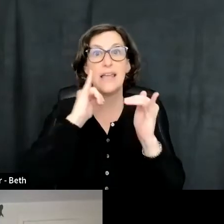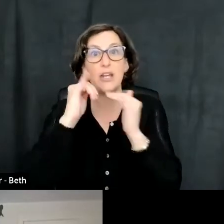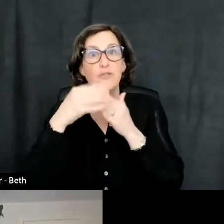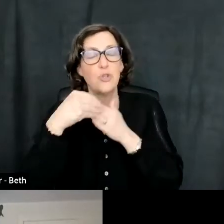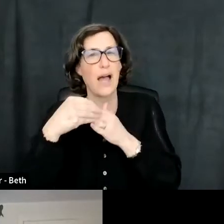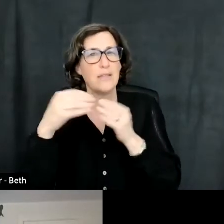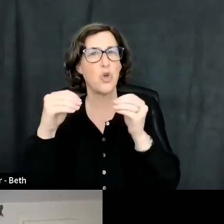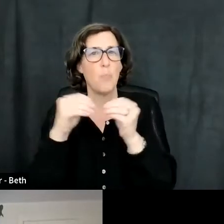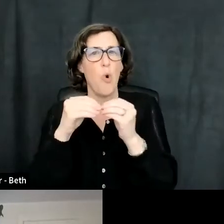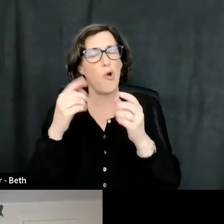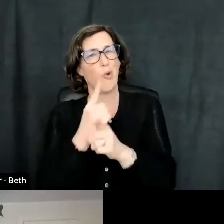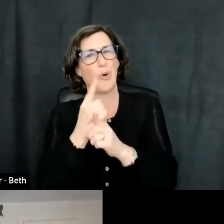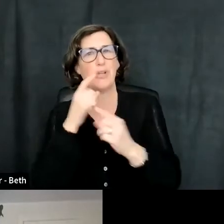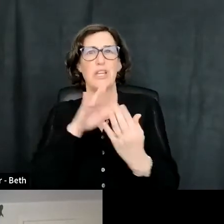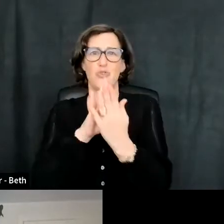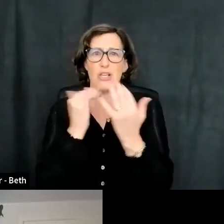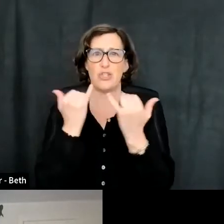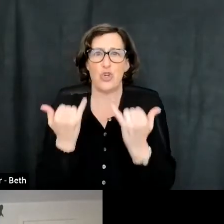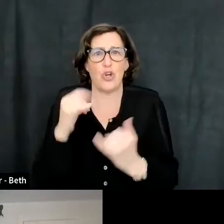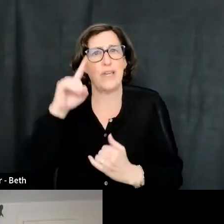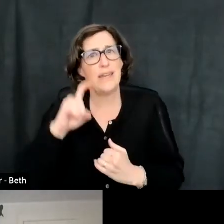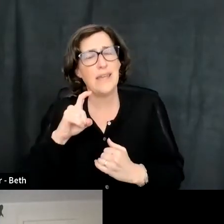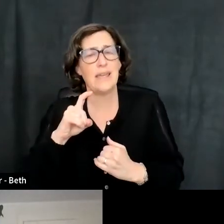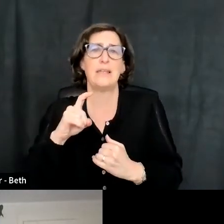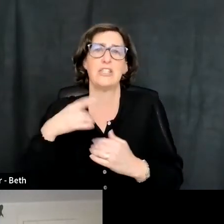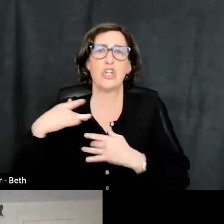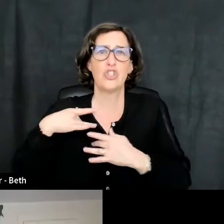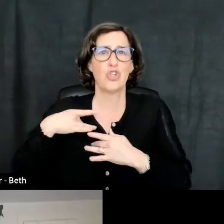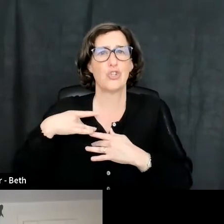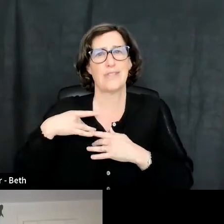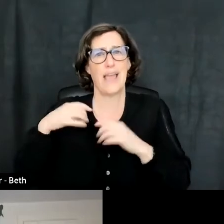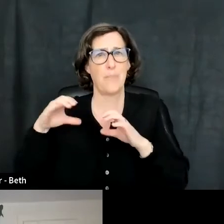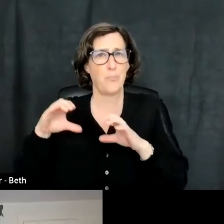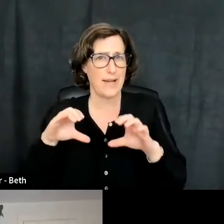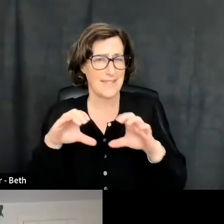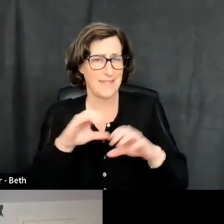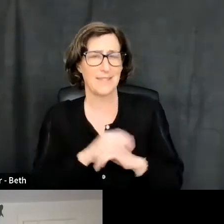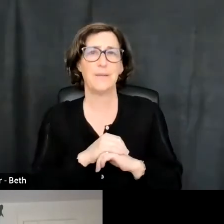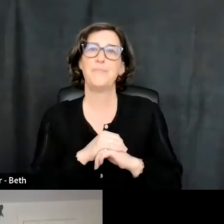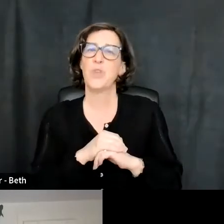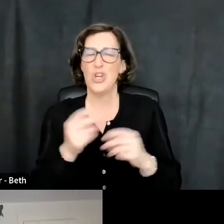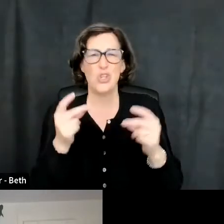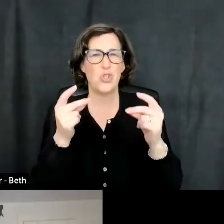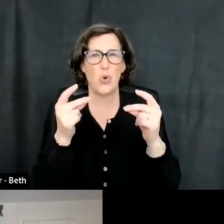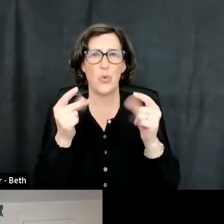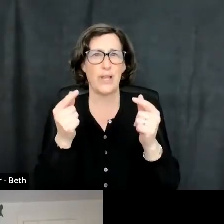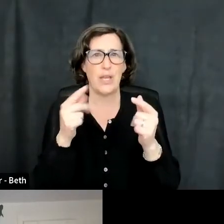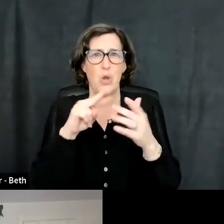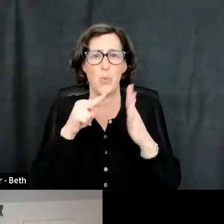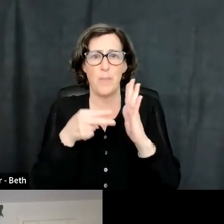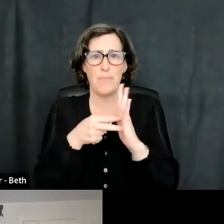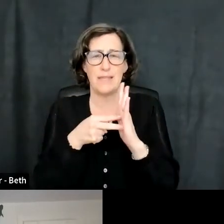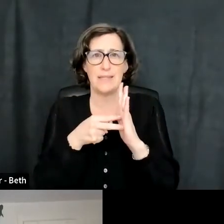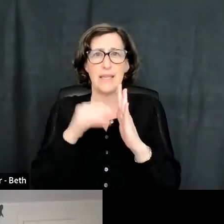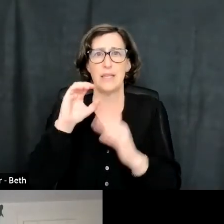address current needs, concerns, and practices. So just really quickly about what we're meaning by community-driven research